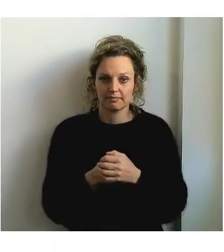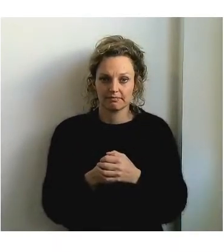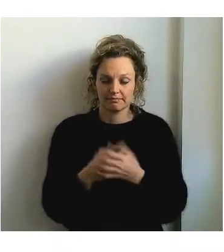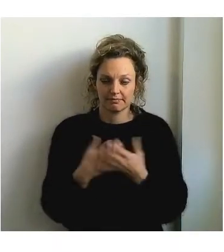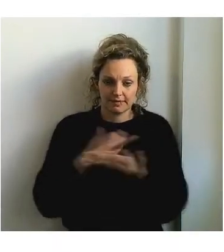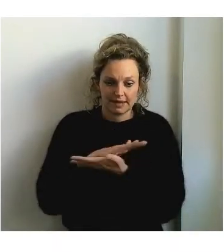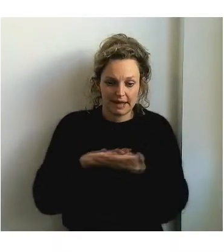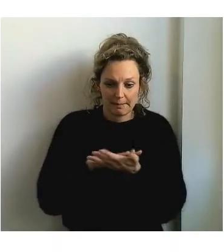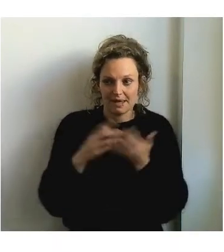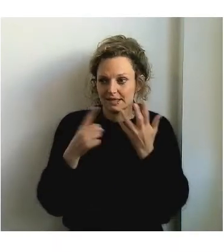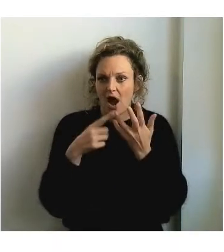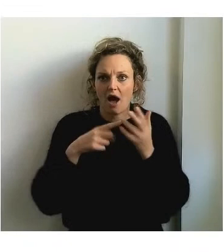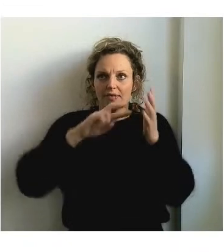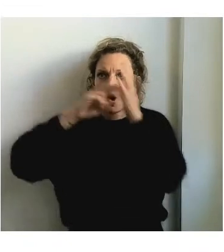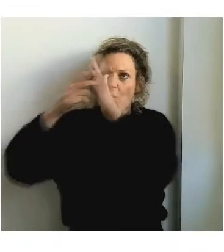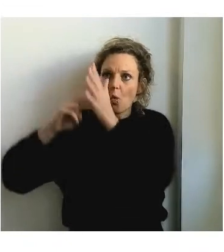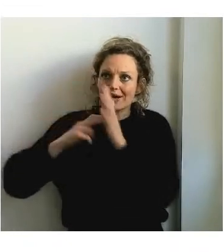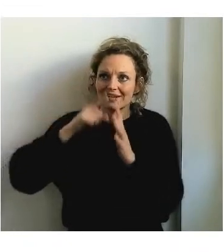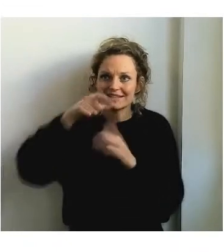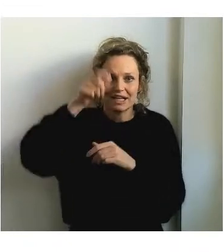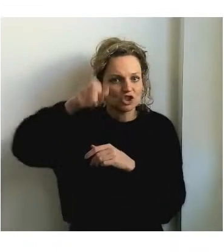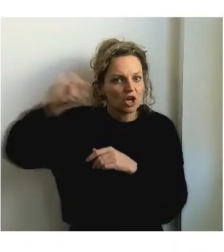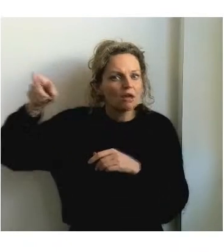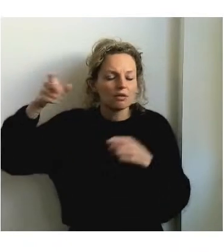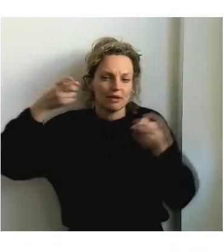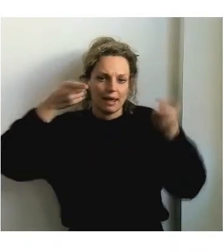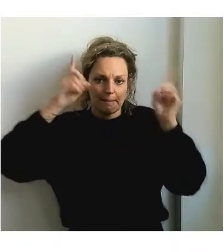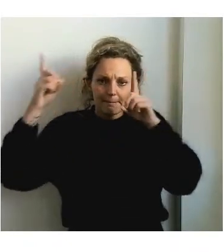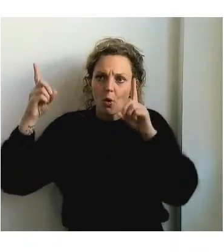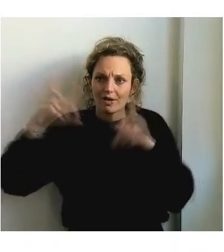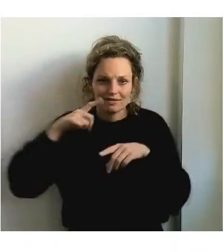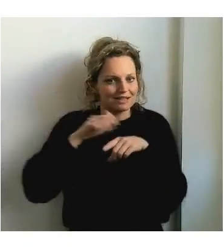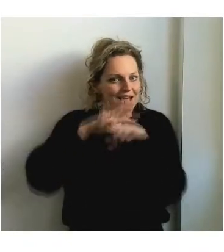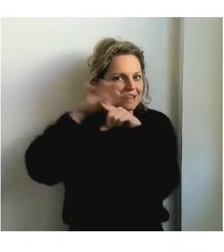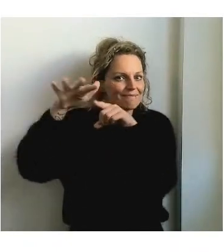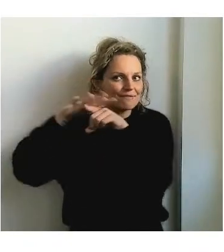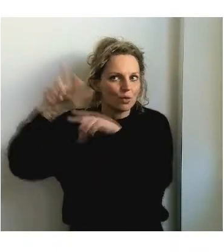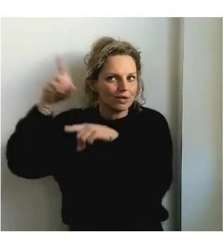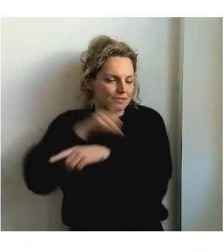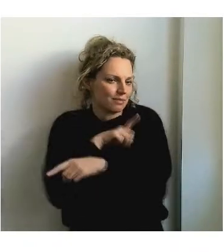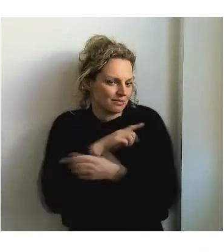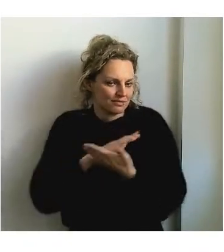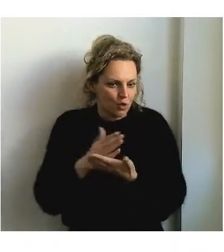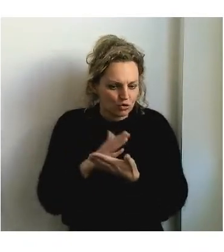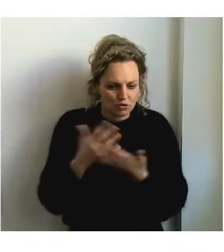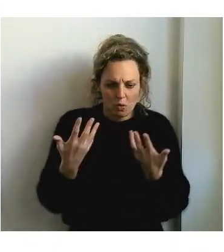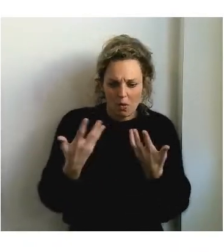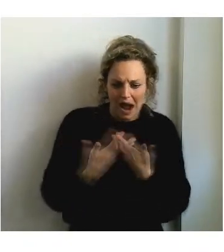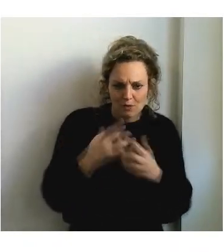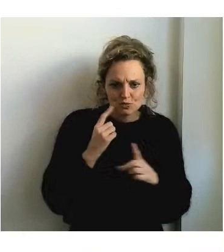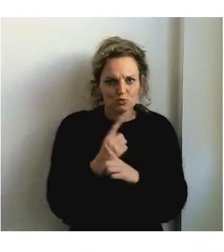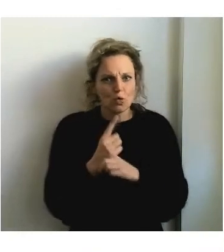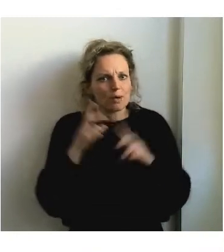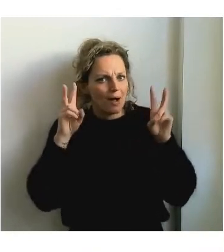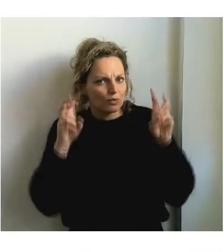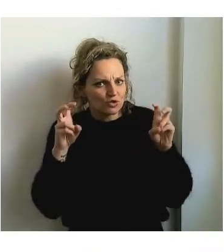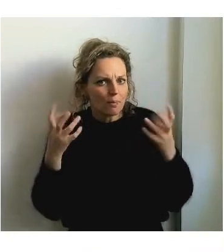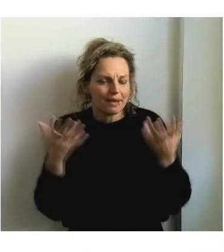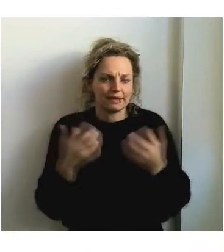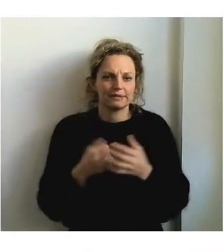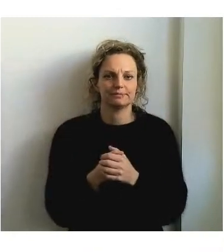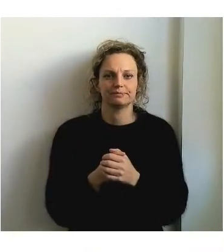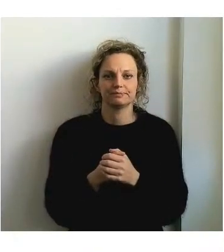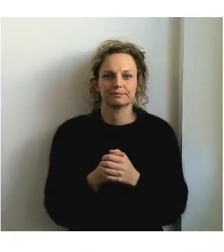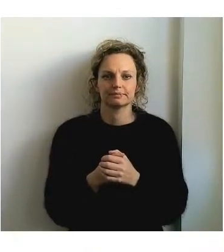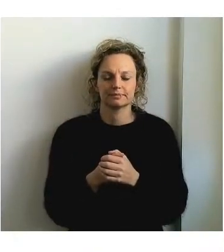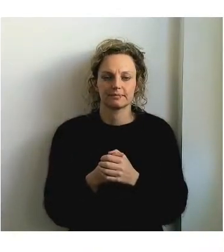taboos and what do I say here and how does this bit fit together? And it's a fantastic scheme. Yeah, I think so. And it also reminded me when we're